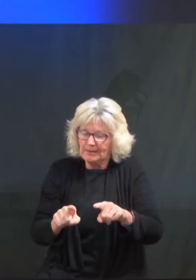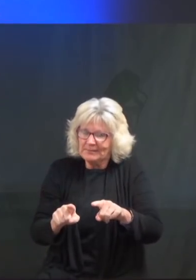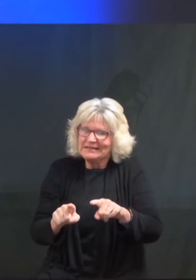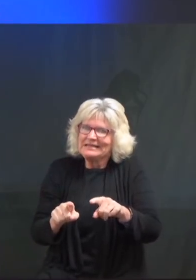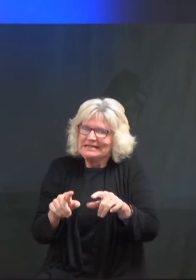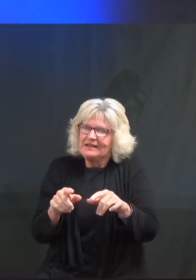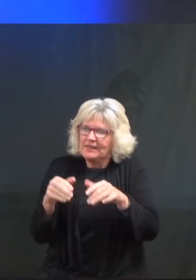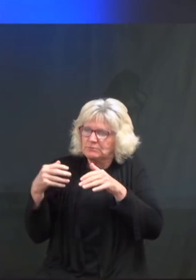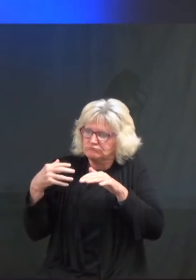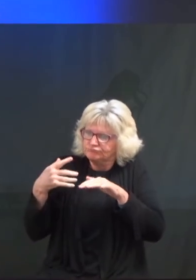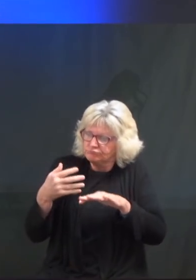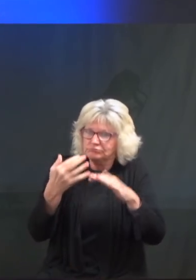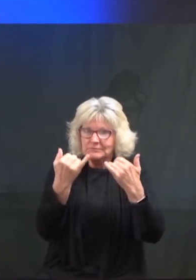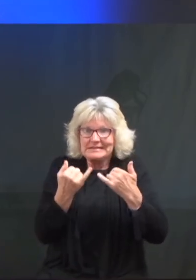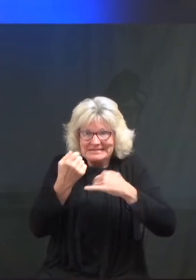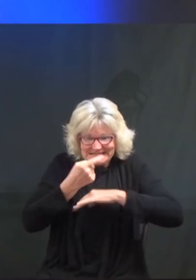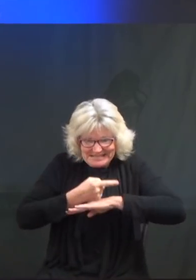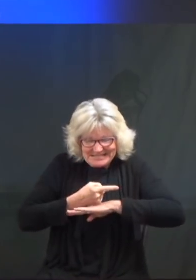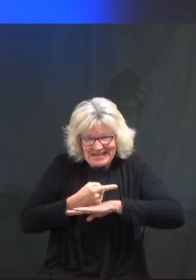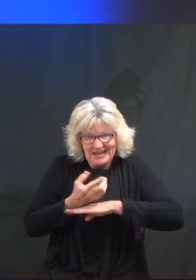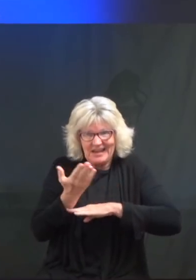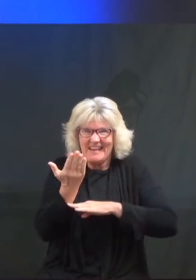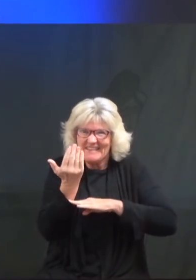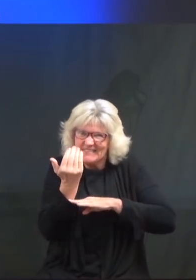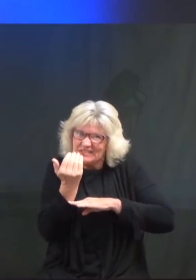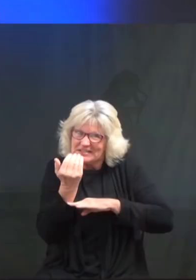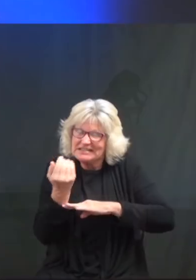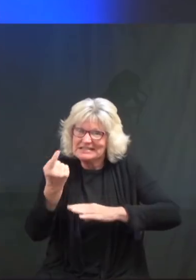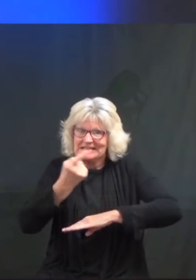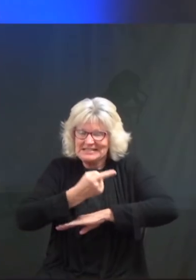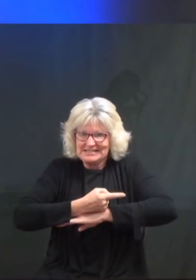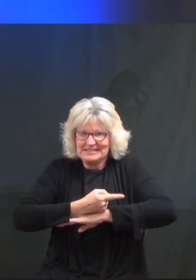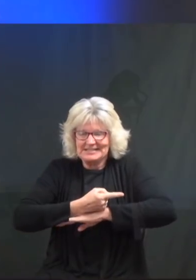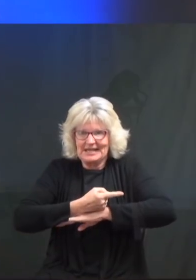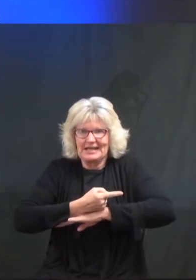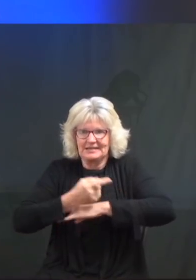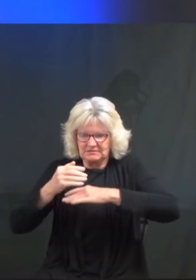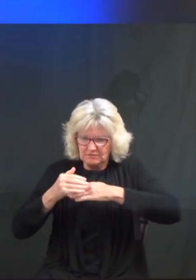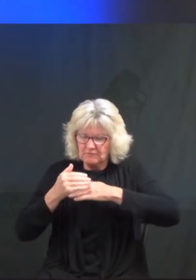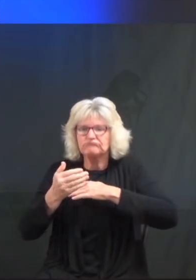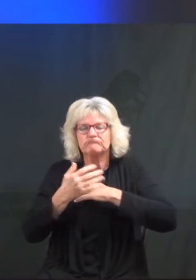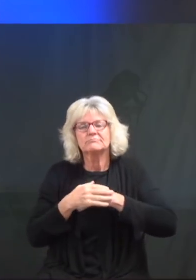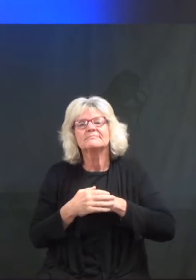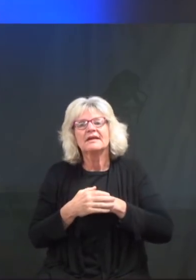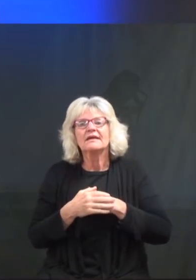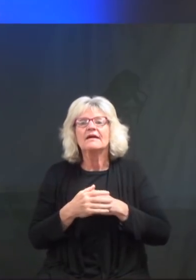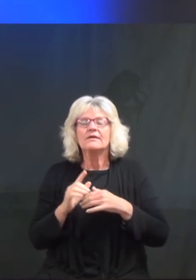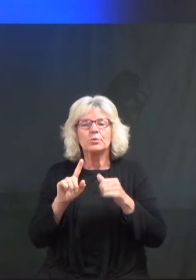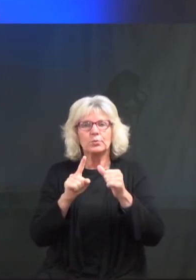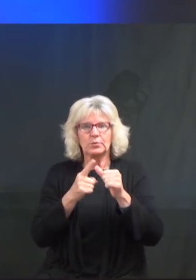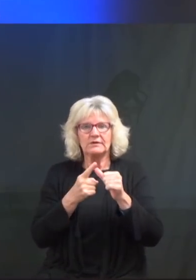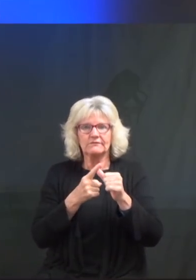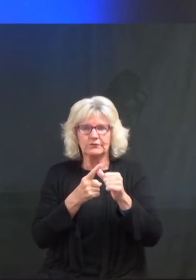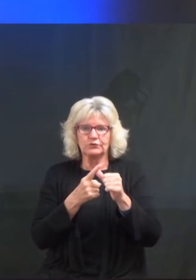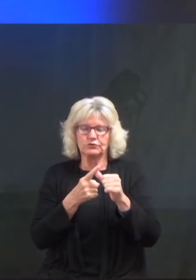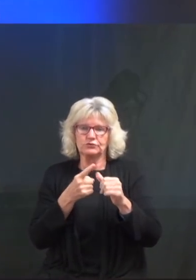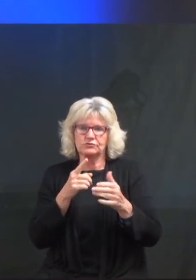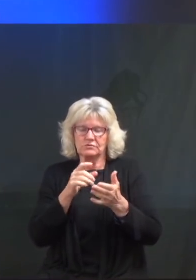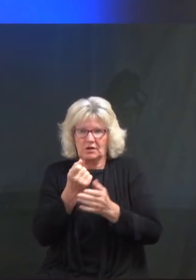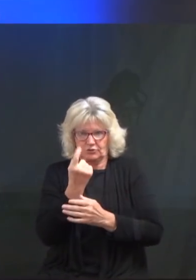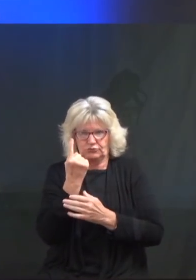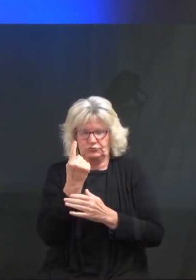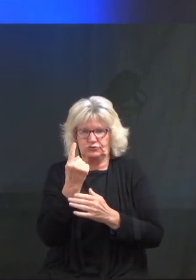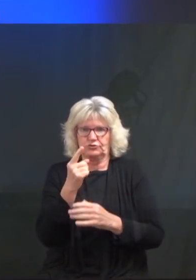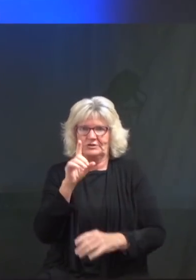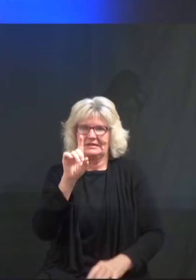is 15 days into this 50-day Pentecost period. We first know this date